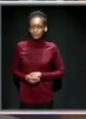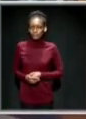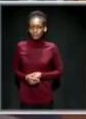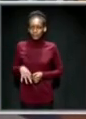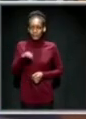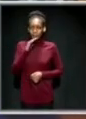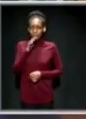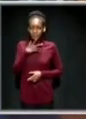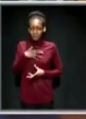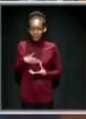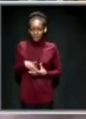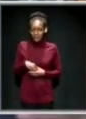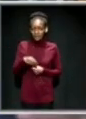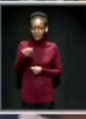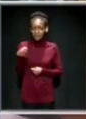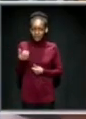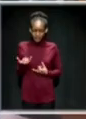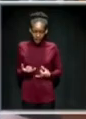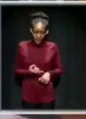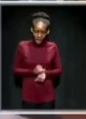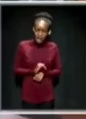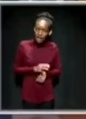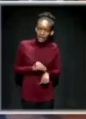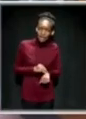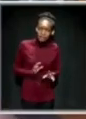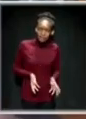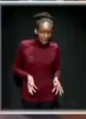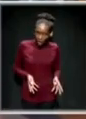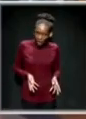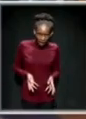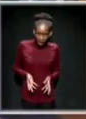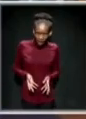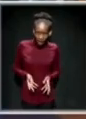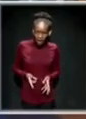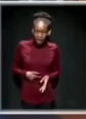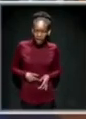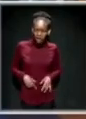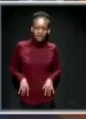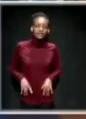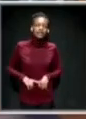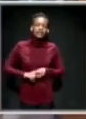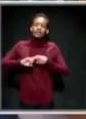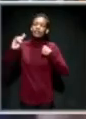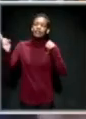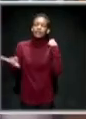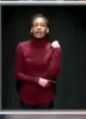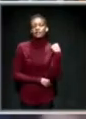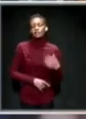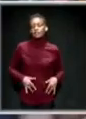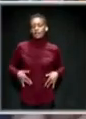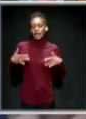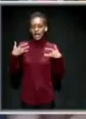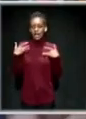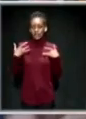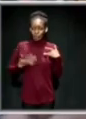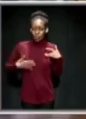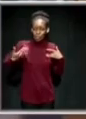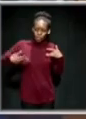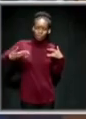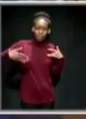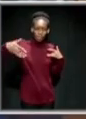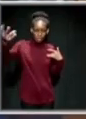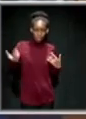results that we see in the early ages, but the impact lasts a lifetime. And that's why it's the best investment